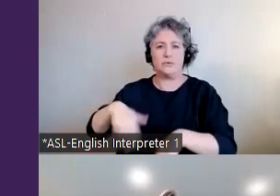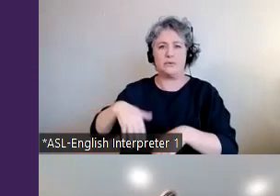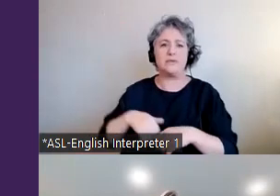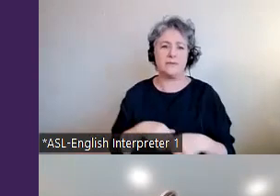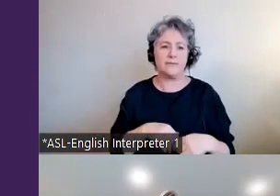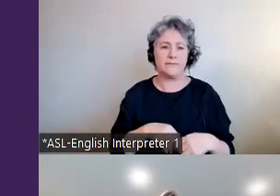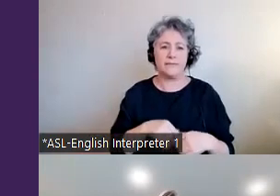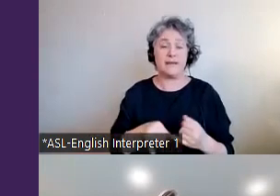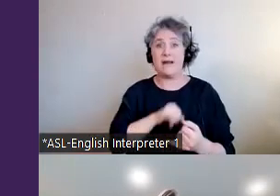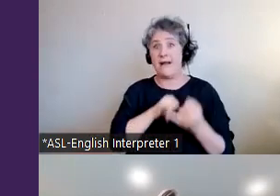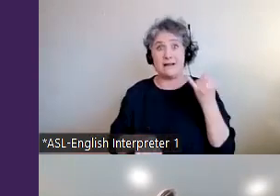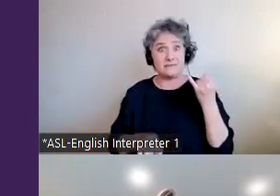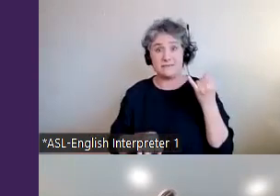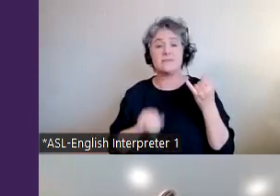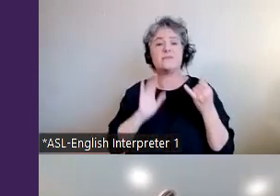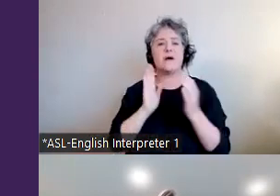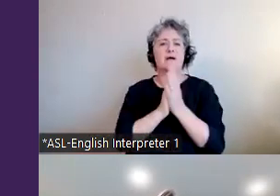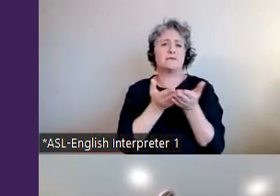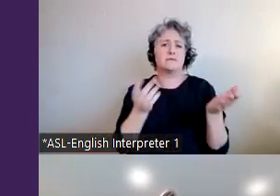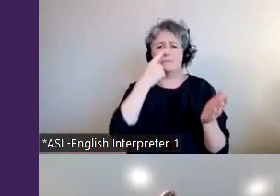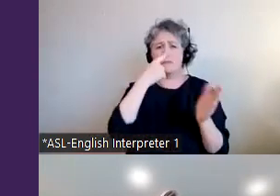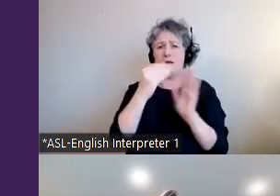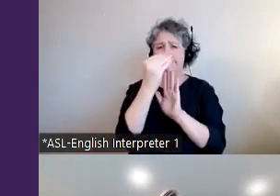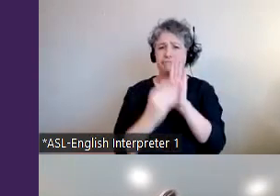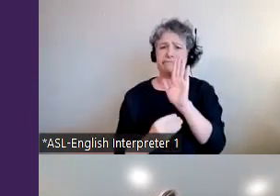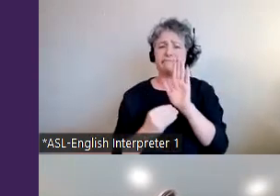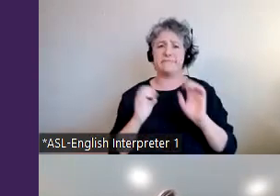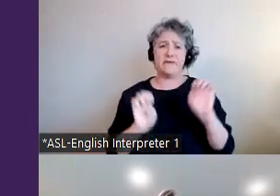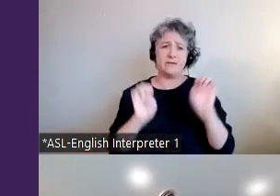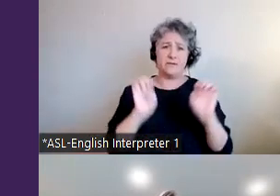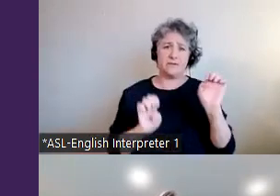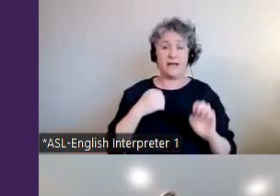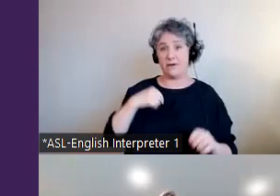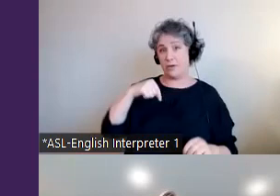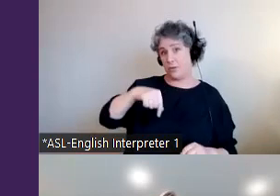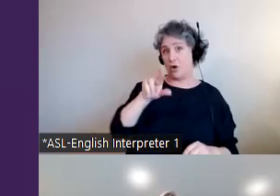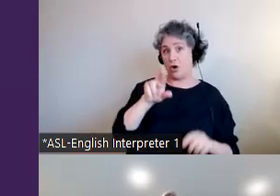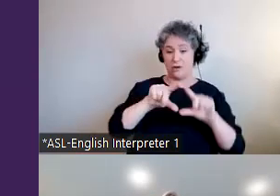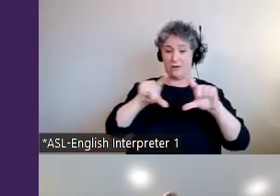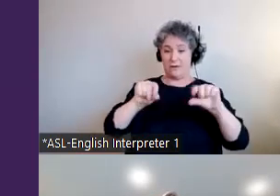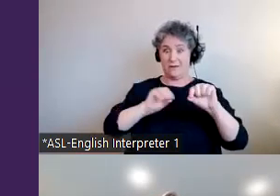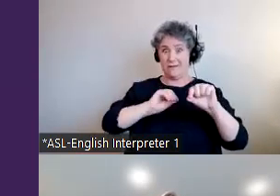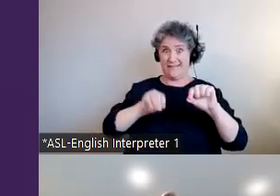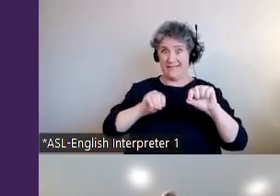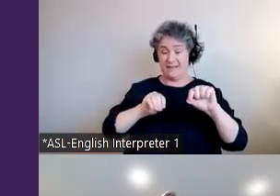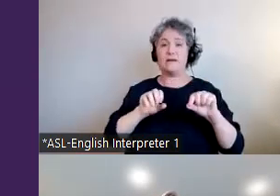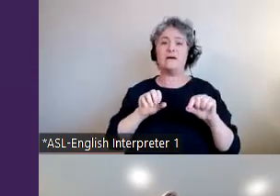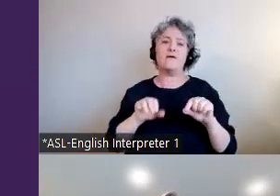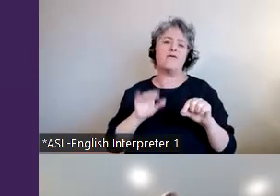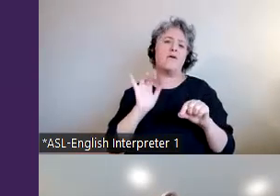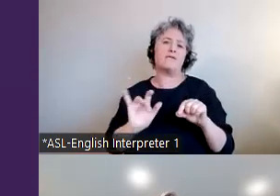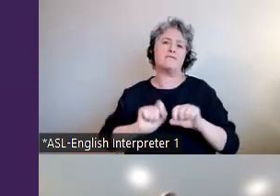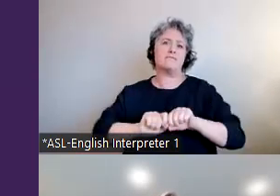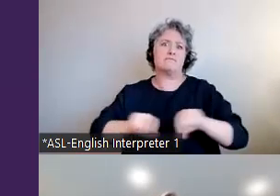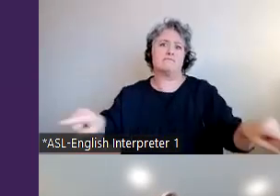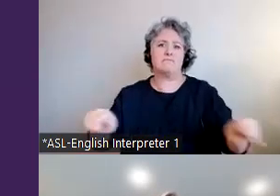session to do an evaluation. We have a QR code, but we'll also be sending you a link as well. And your feedback is so important. And because we've had